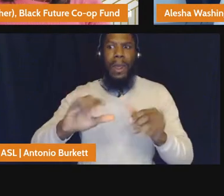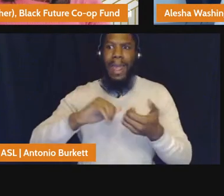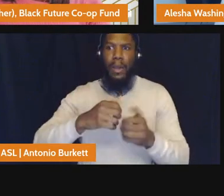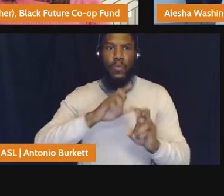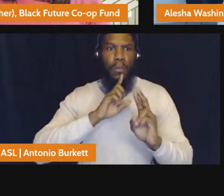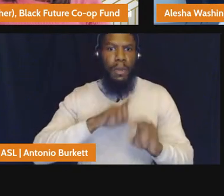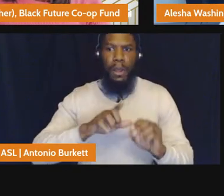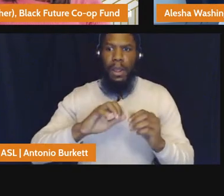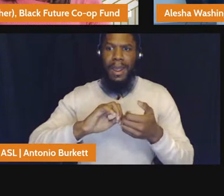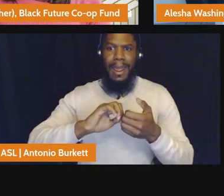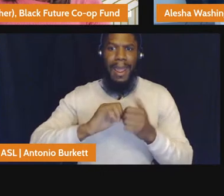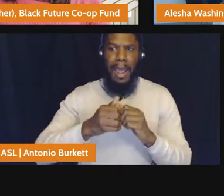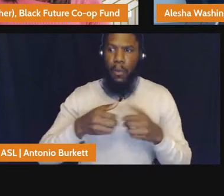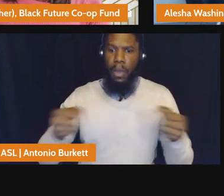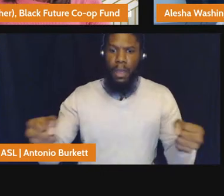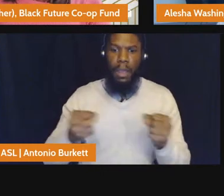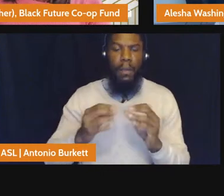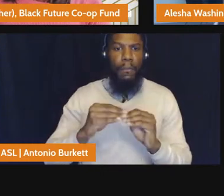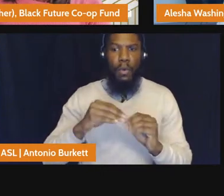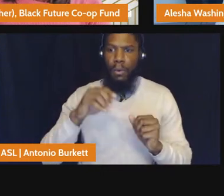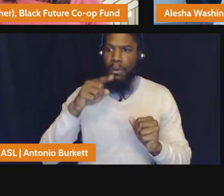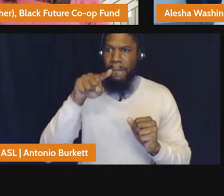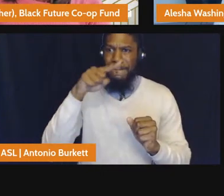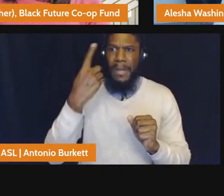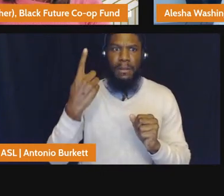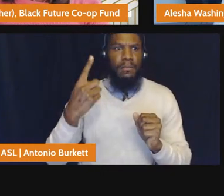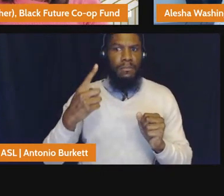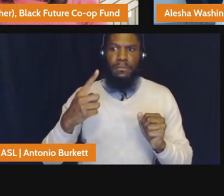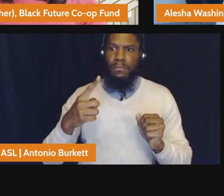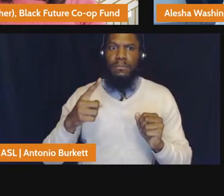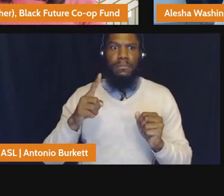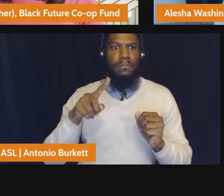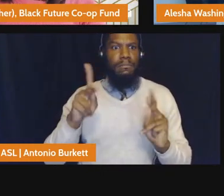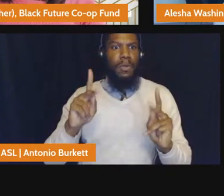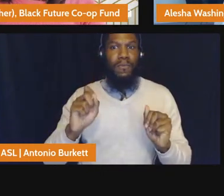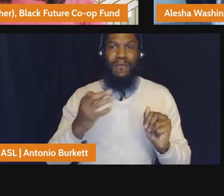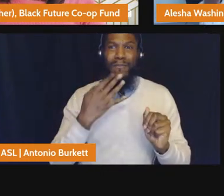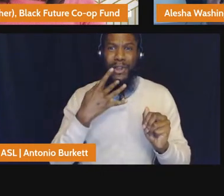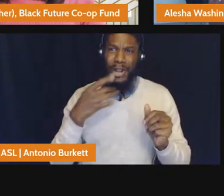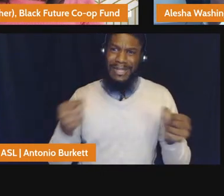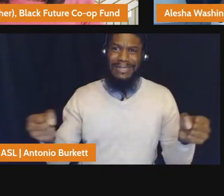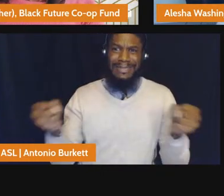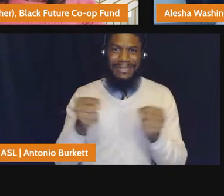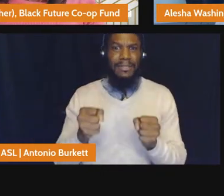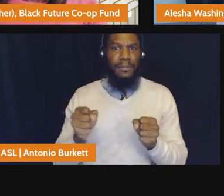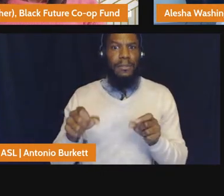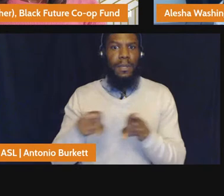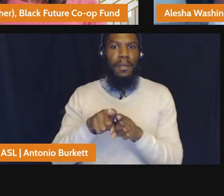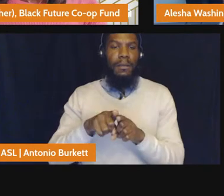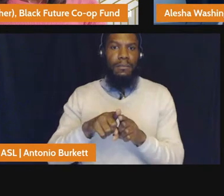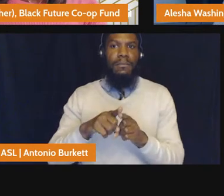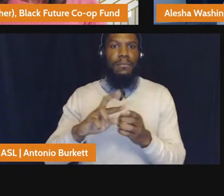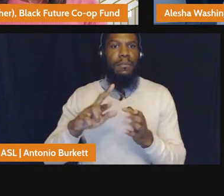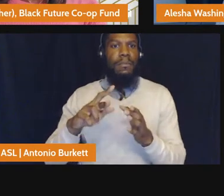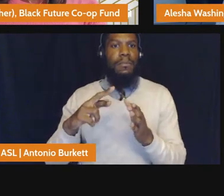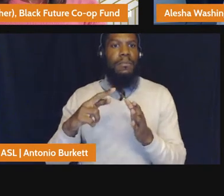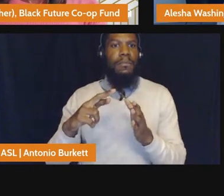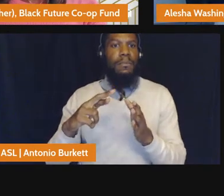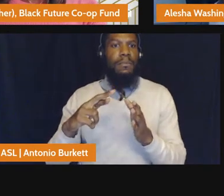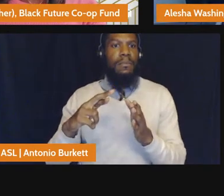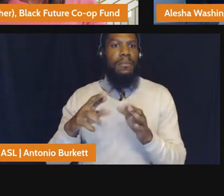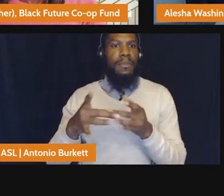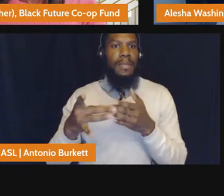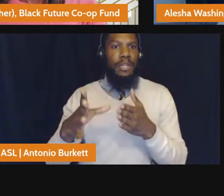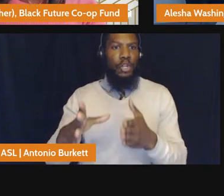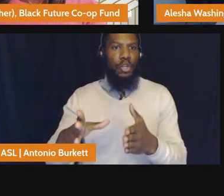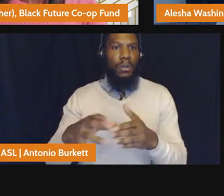do we get more folks of color, particularly Black folks, at the helm of these organizations. Not necessarily a bad thing, but I think it can become a bad thing if we